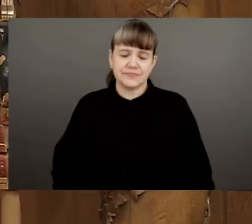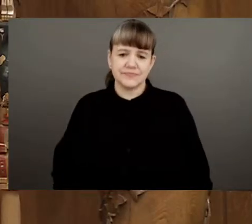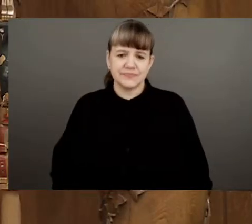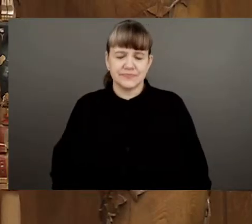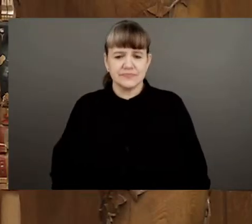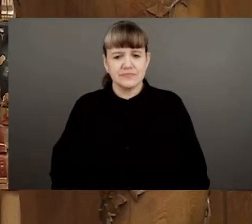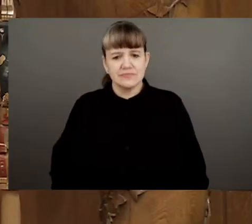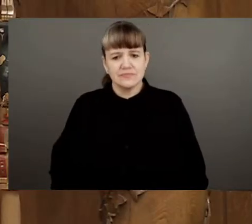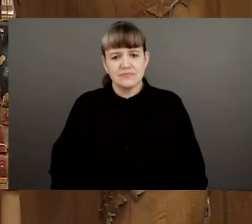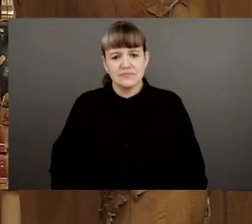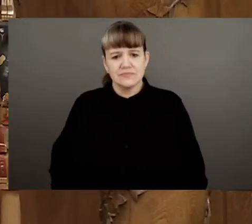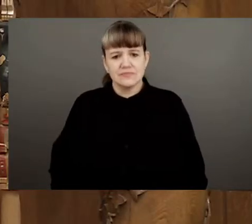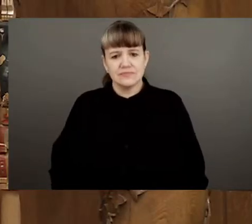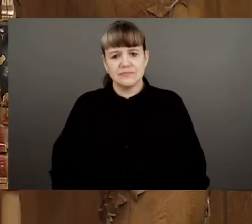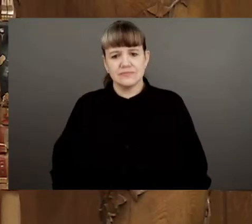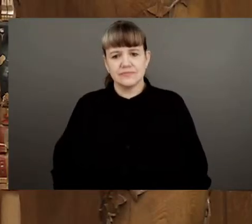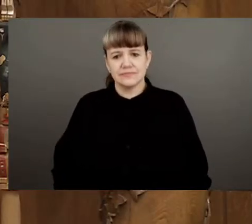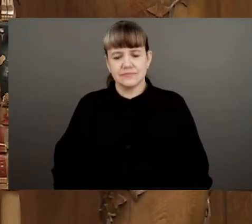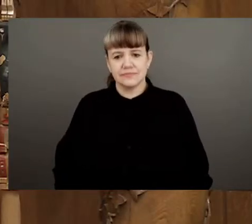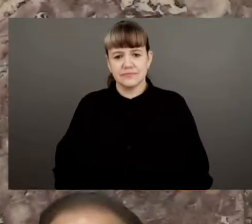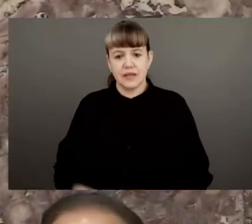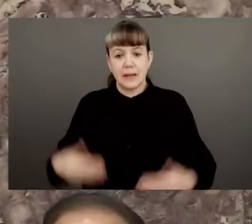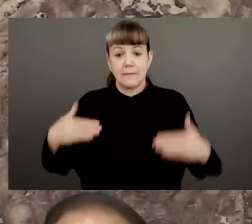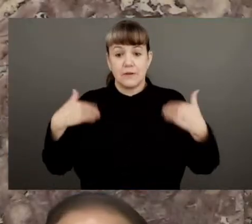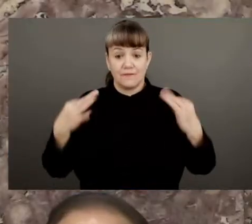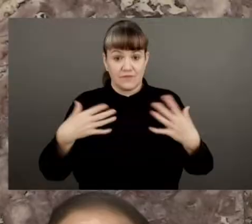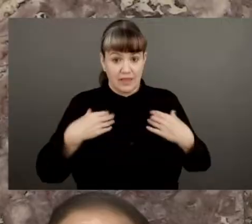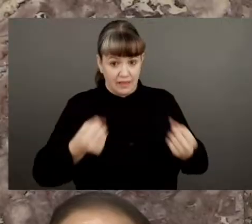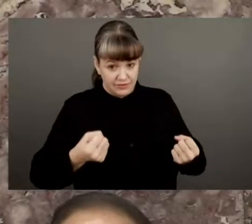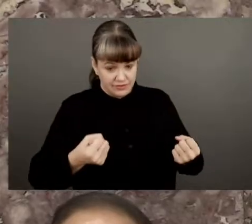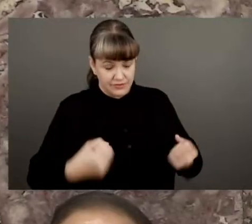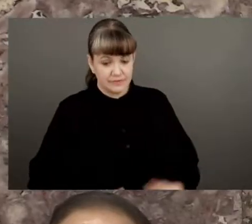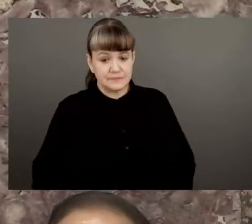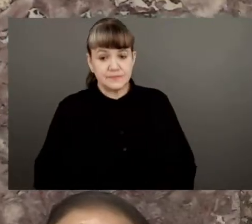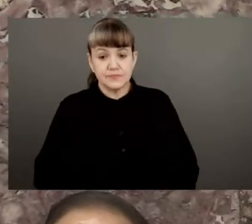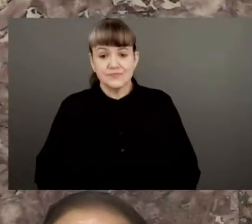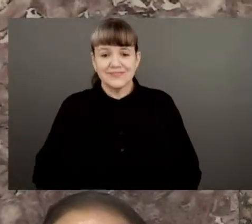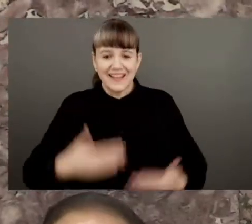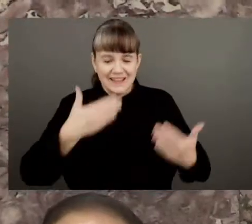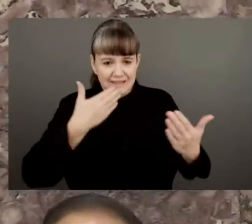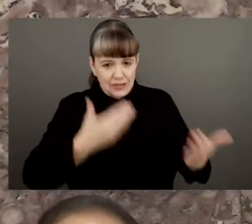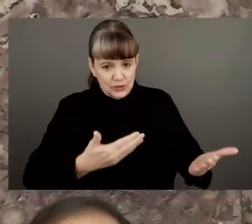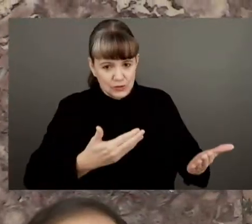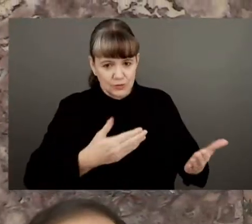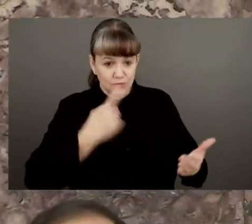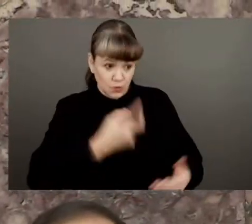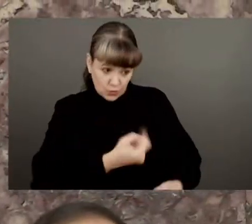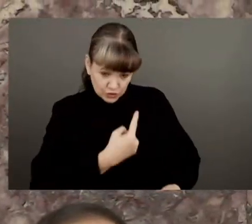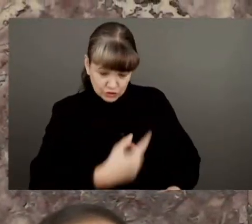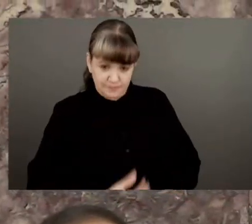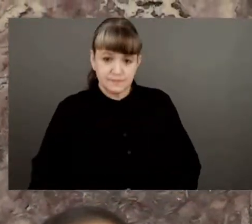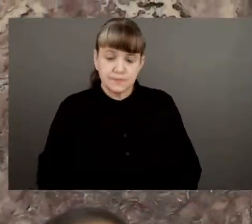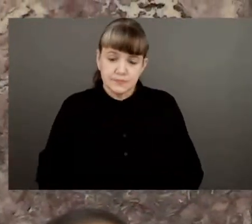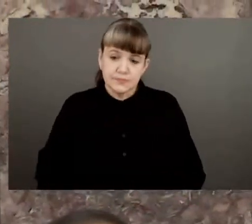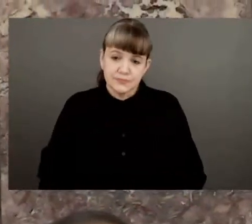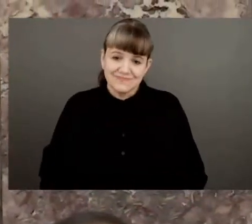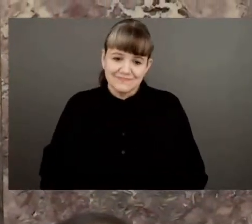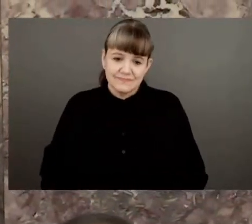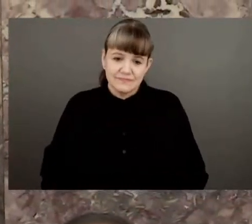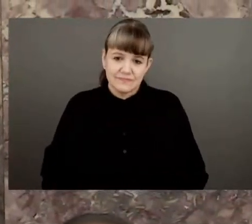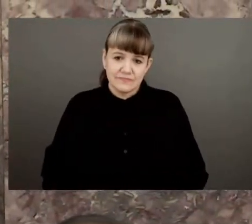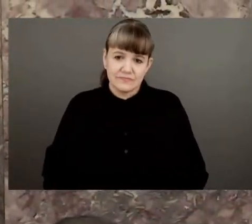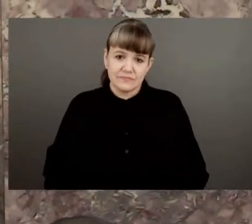Minister of Health. Thank you so much, Honourable Speaker. Thank you to the member for the question. There is no room for violence in